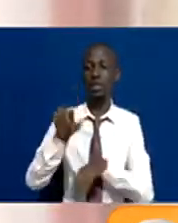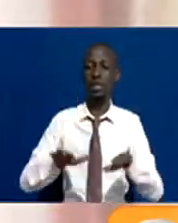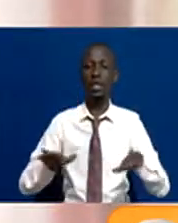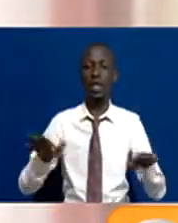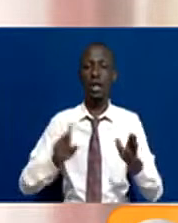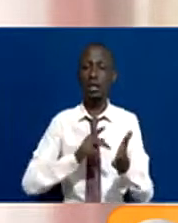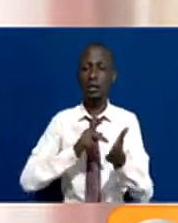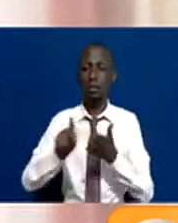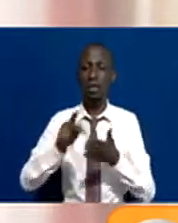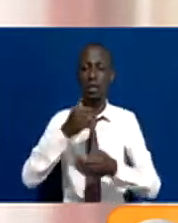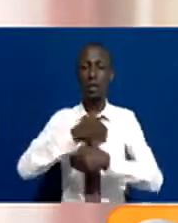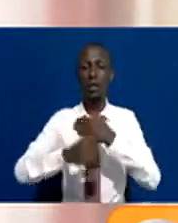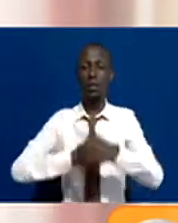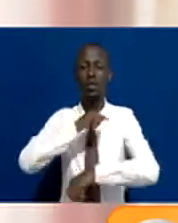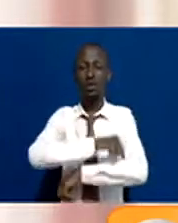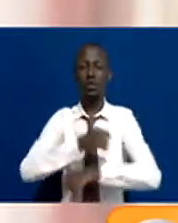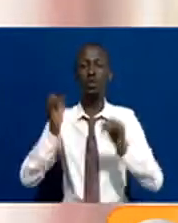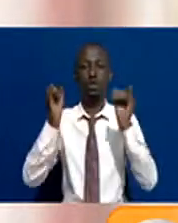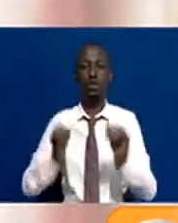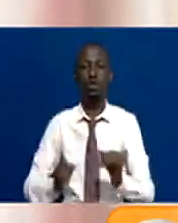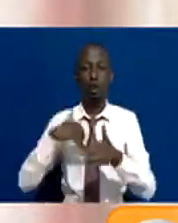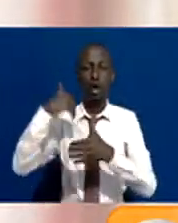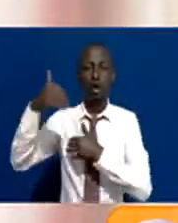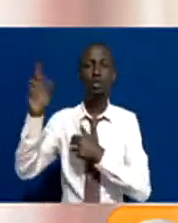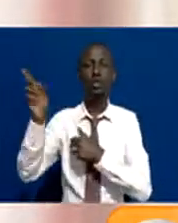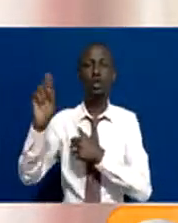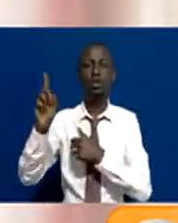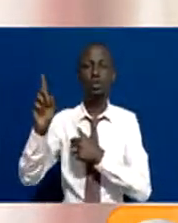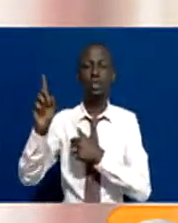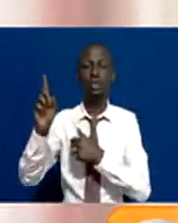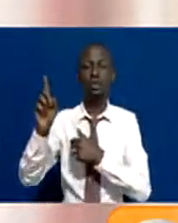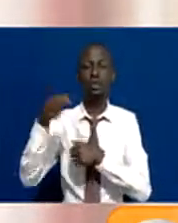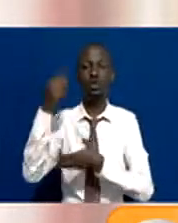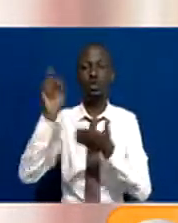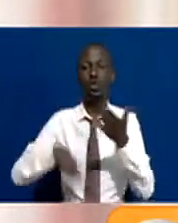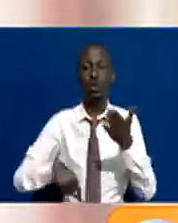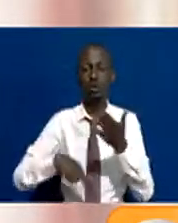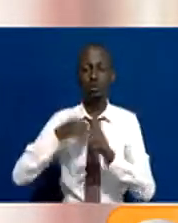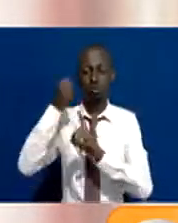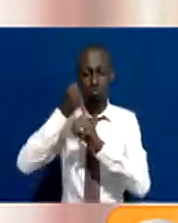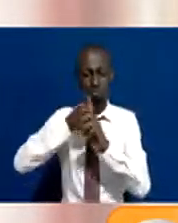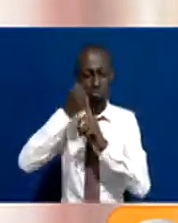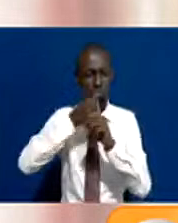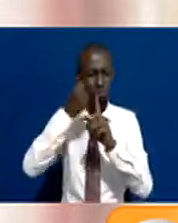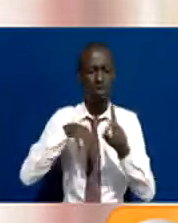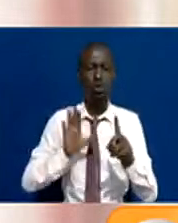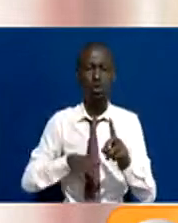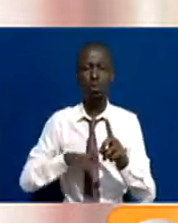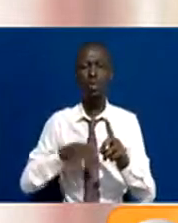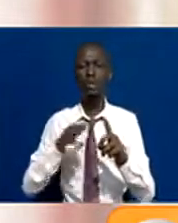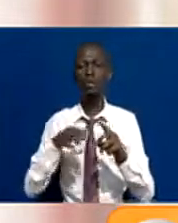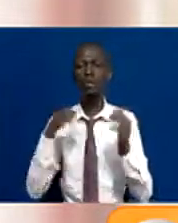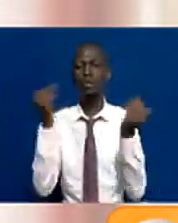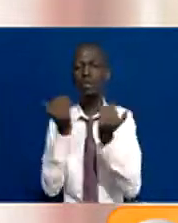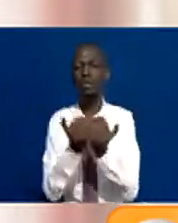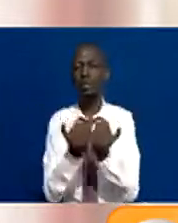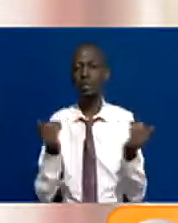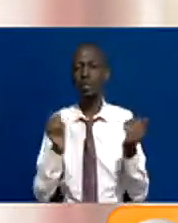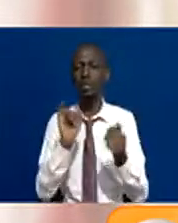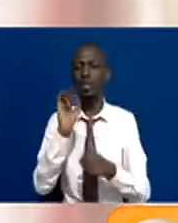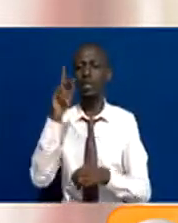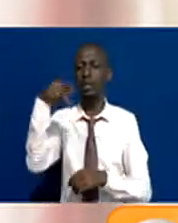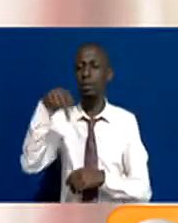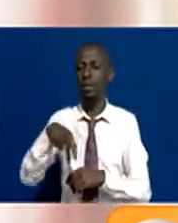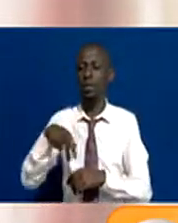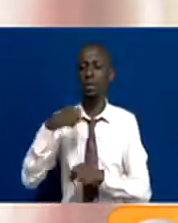in the outskirts of Nairobi, and started advocating for refugees, women, and kids. And I've done so many